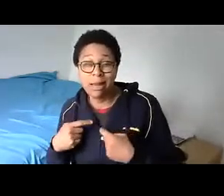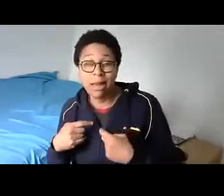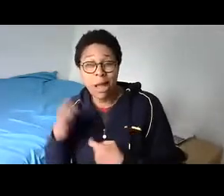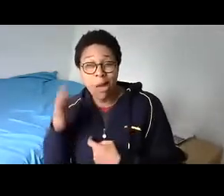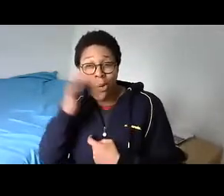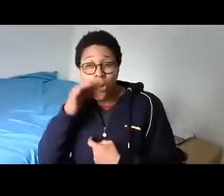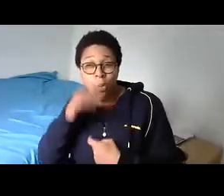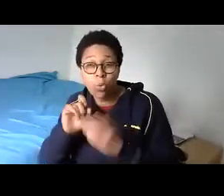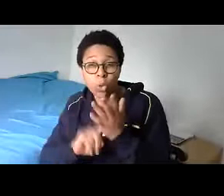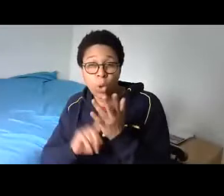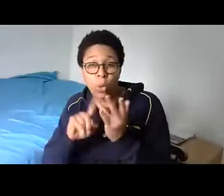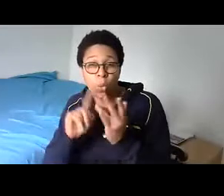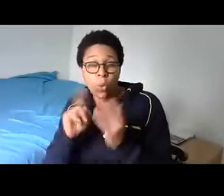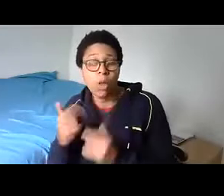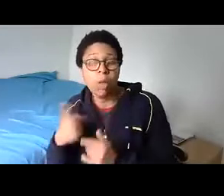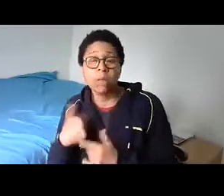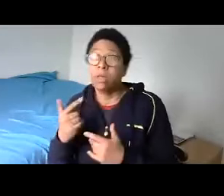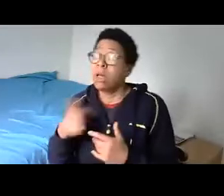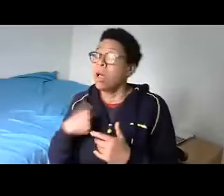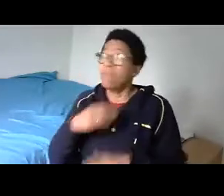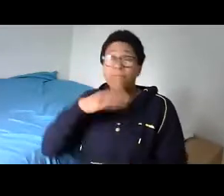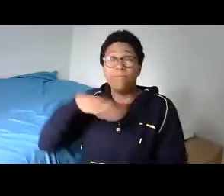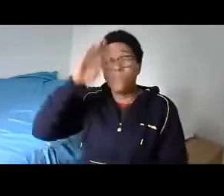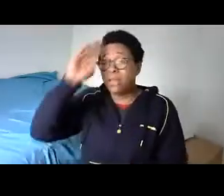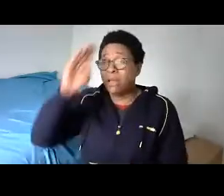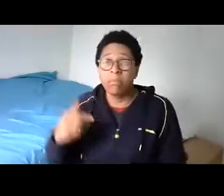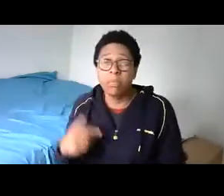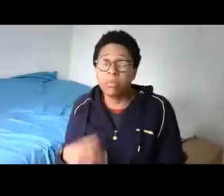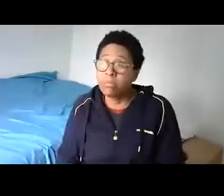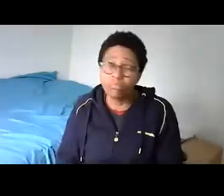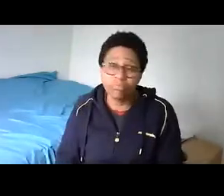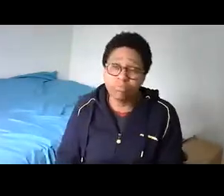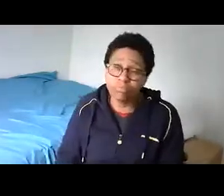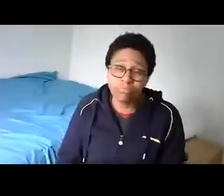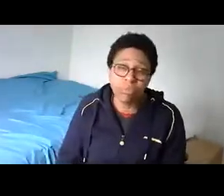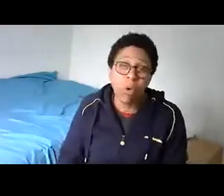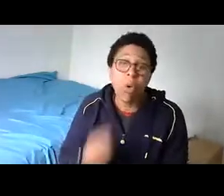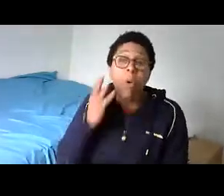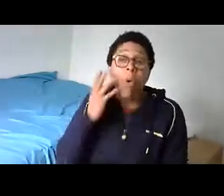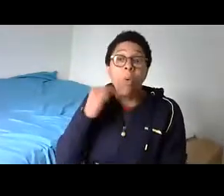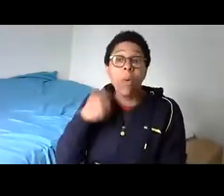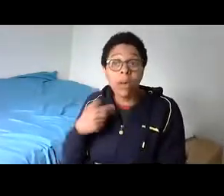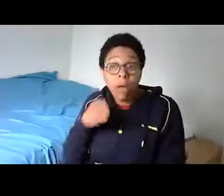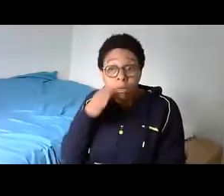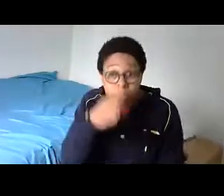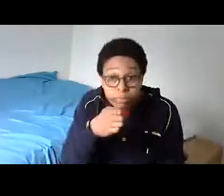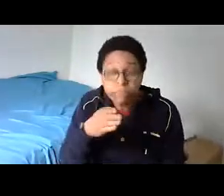they don't give you anybody. And I'm so fed up. If you go to the Facebook Clarion Housing,